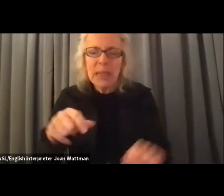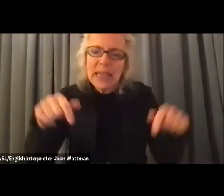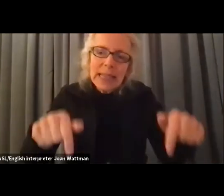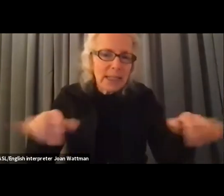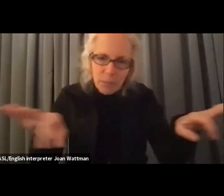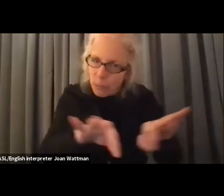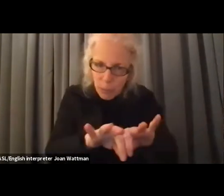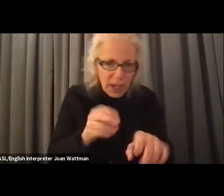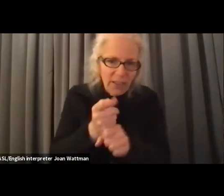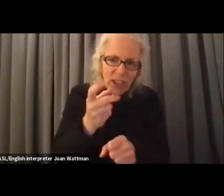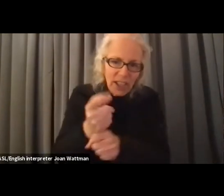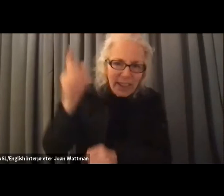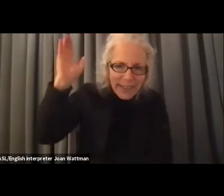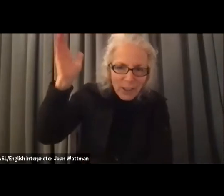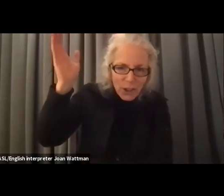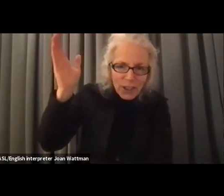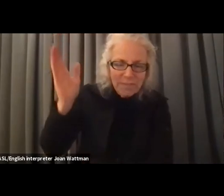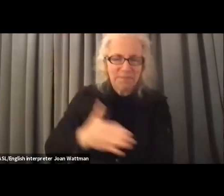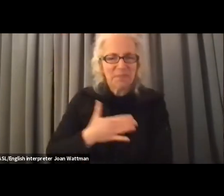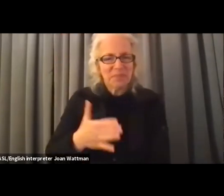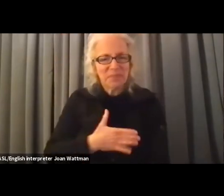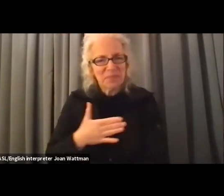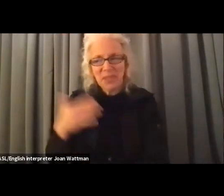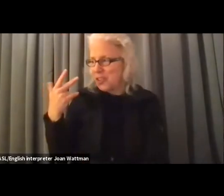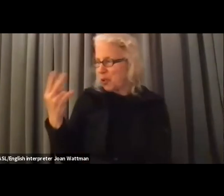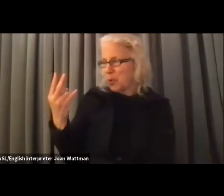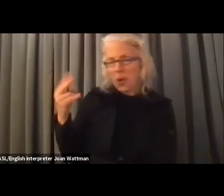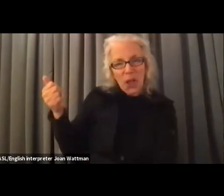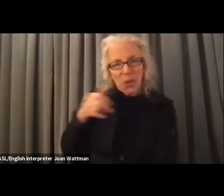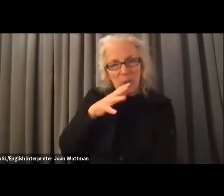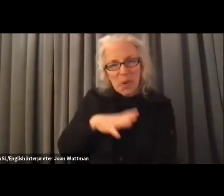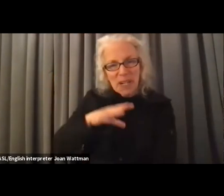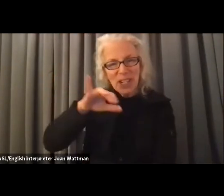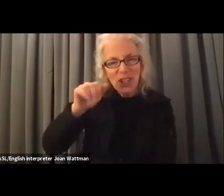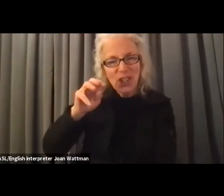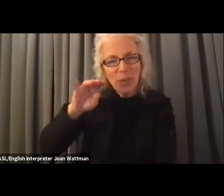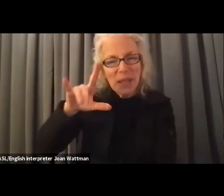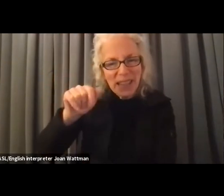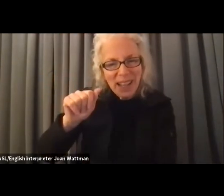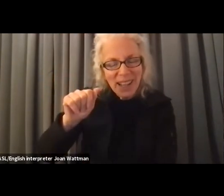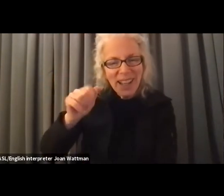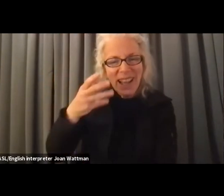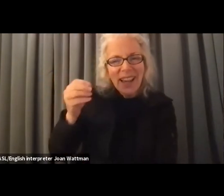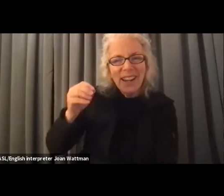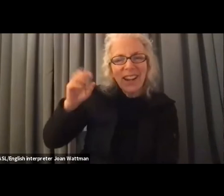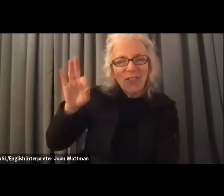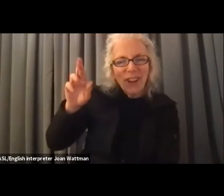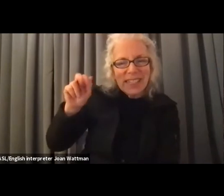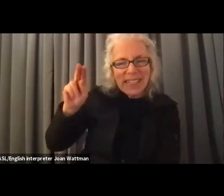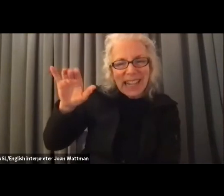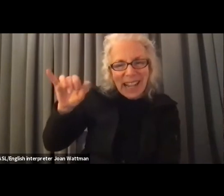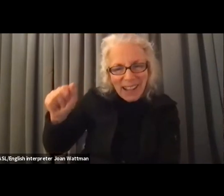annual lecture. I'm happy to share the platform with Jamila Shannon and Francia